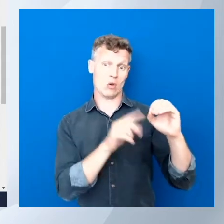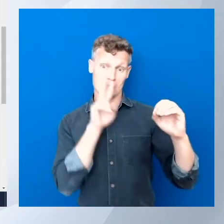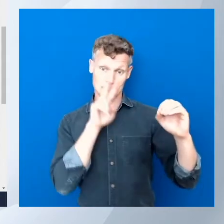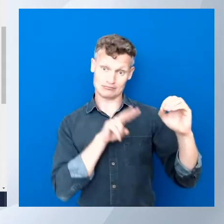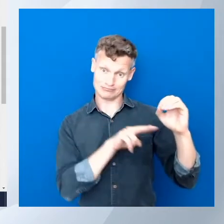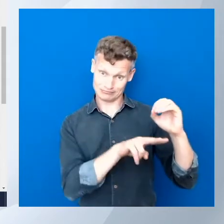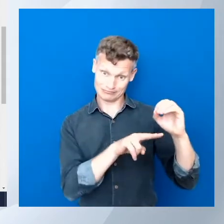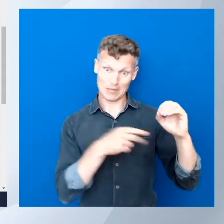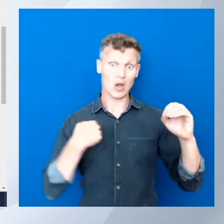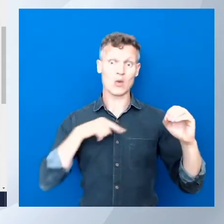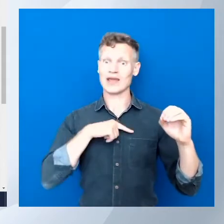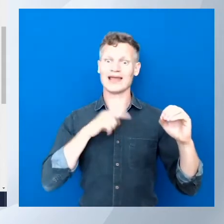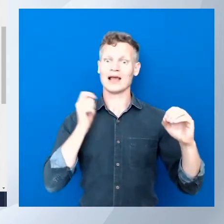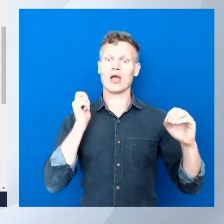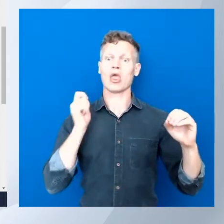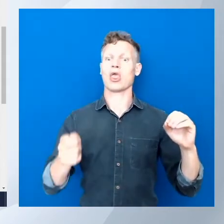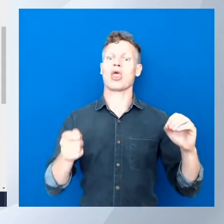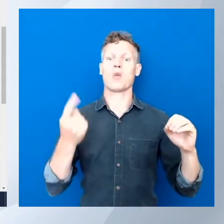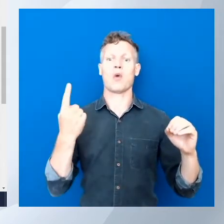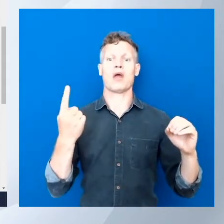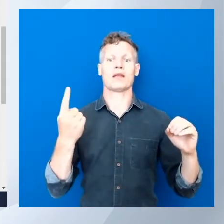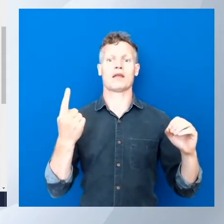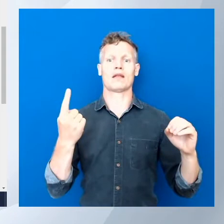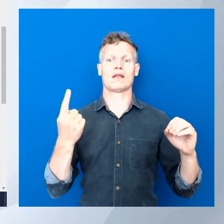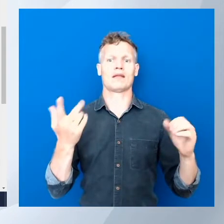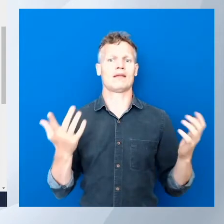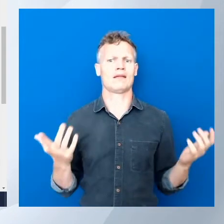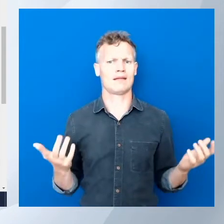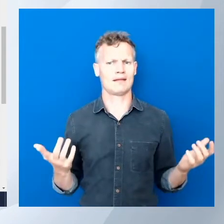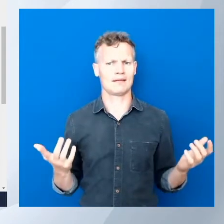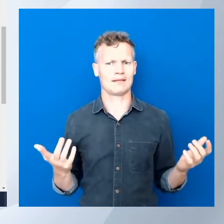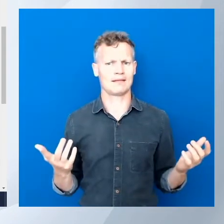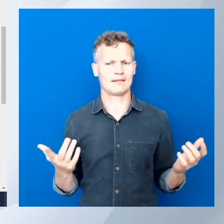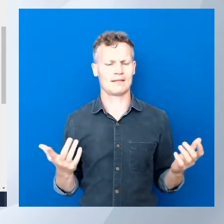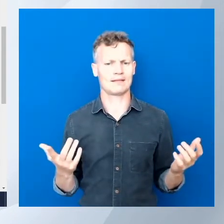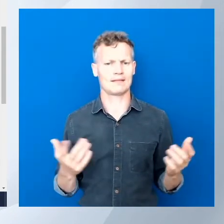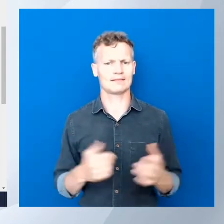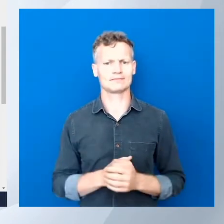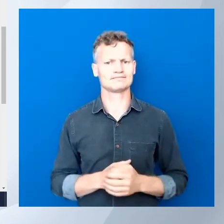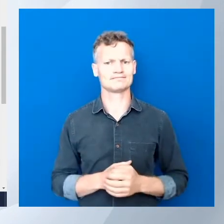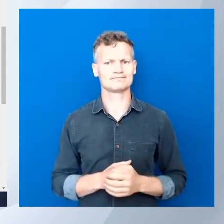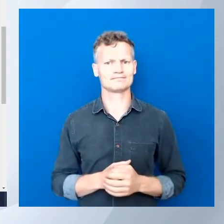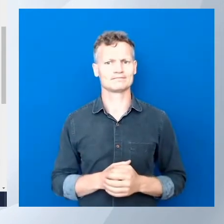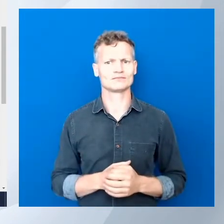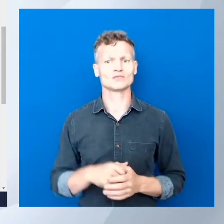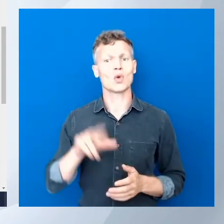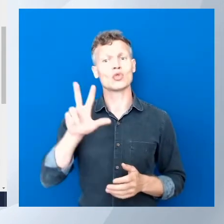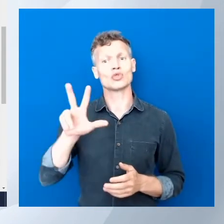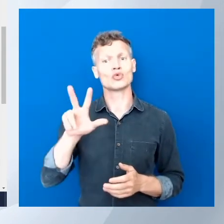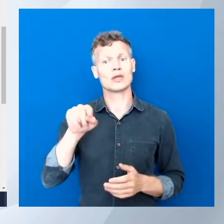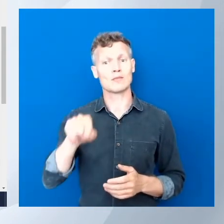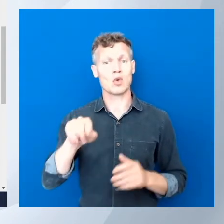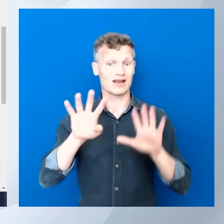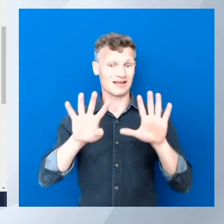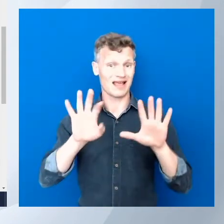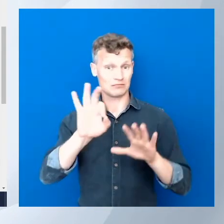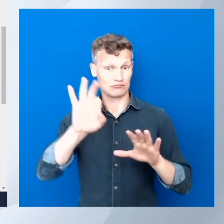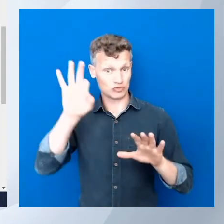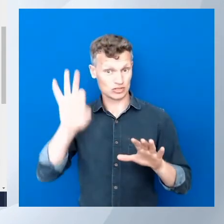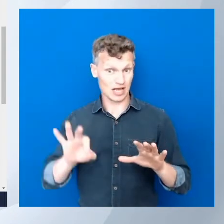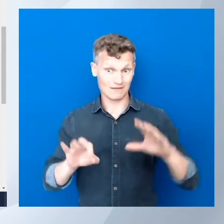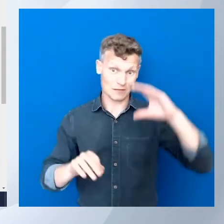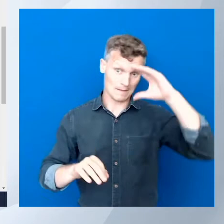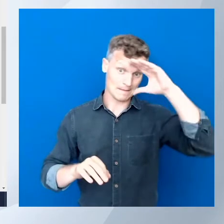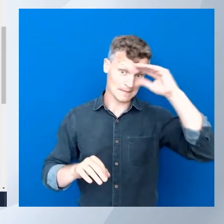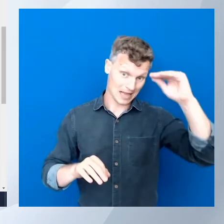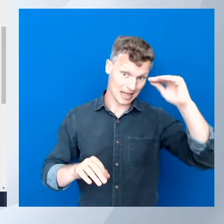a fair paying customer in 3.9% of the cases for male users and